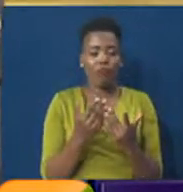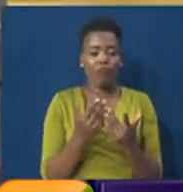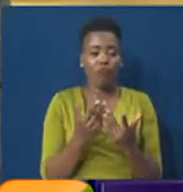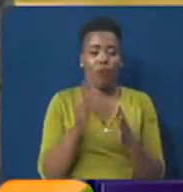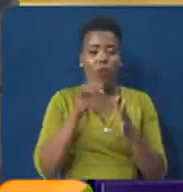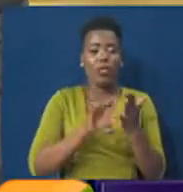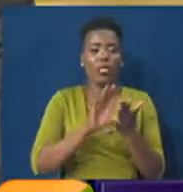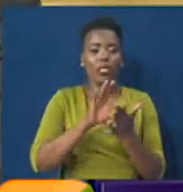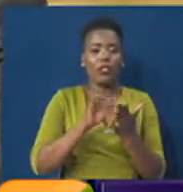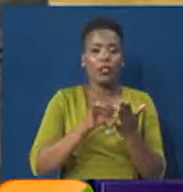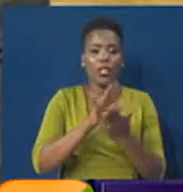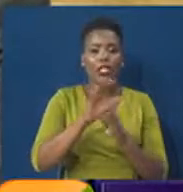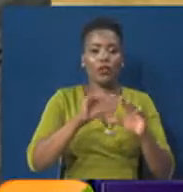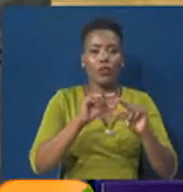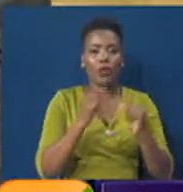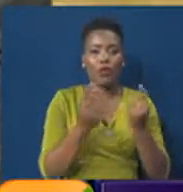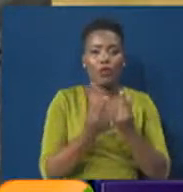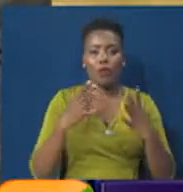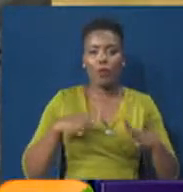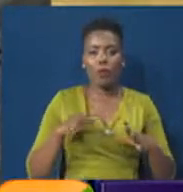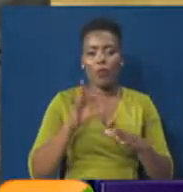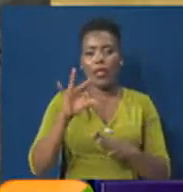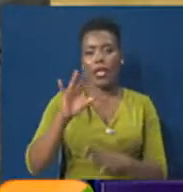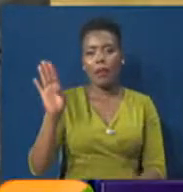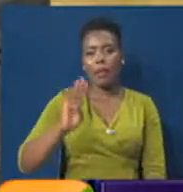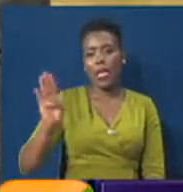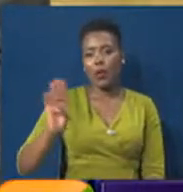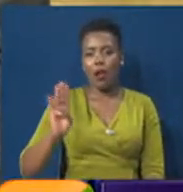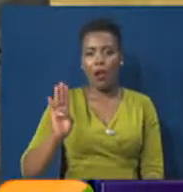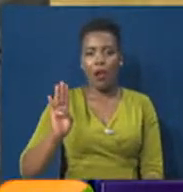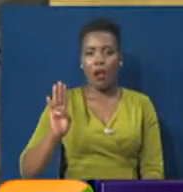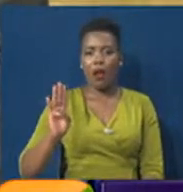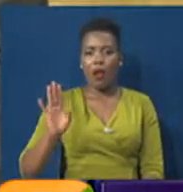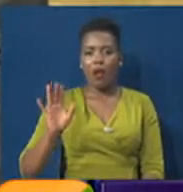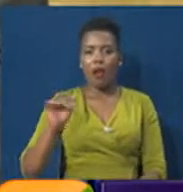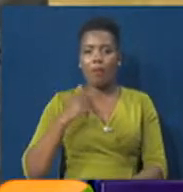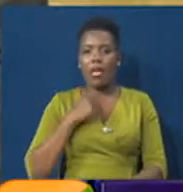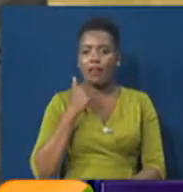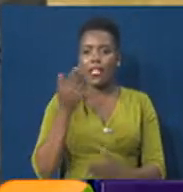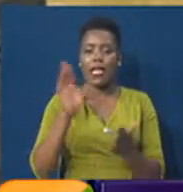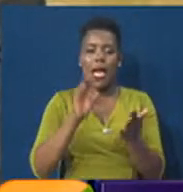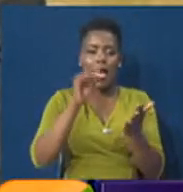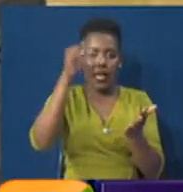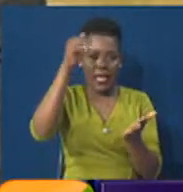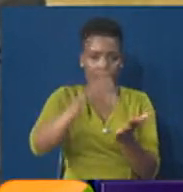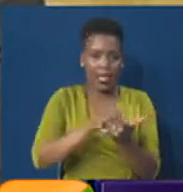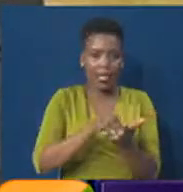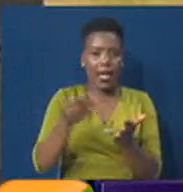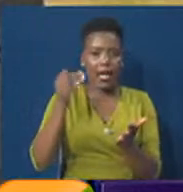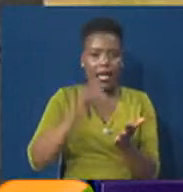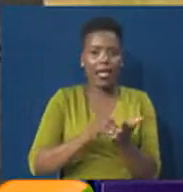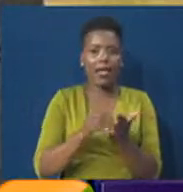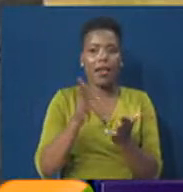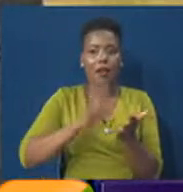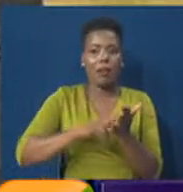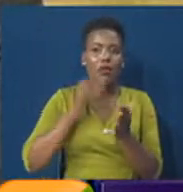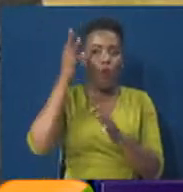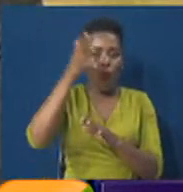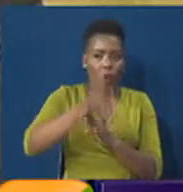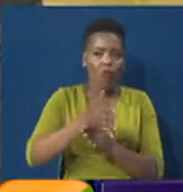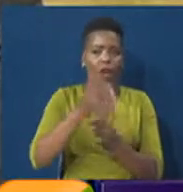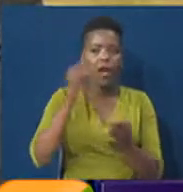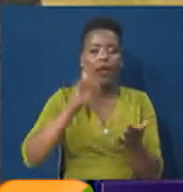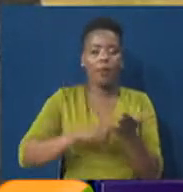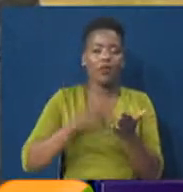group of people is 3 billion. And I've said it again, and I'll repeat it over and over and